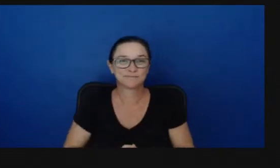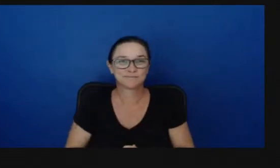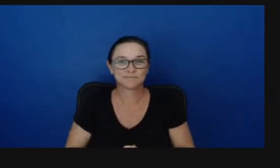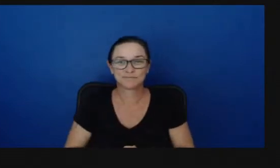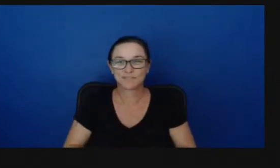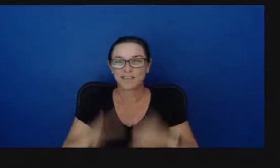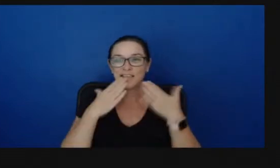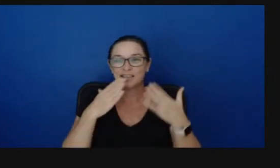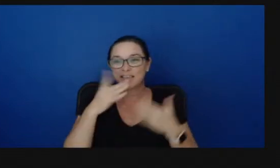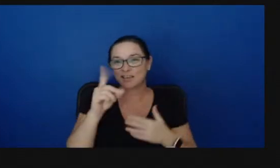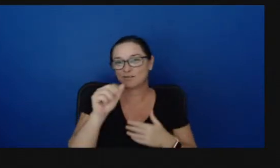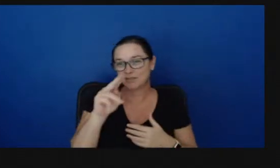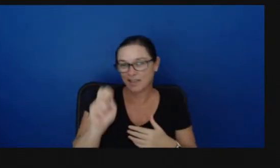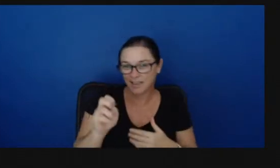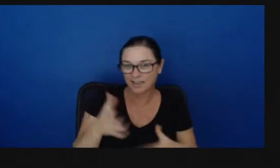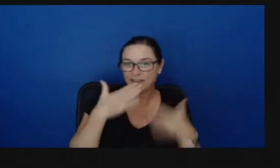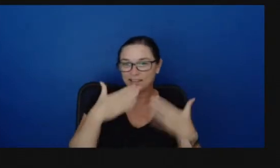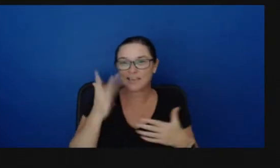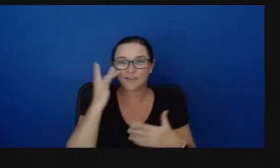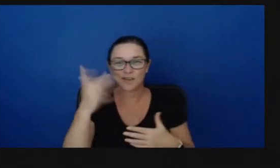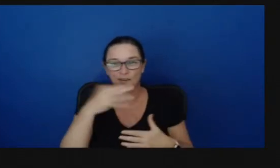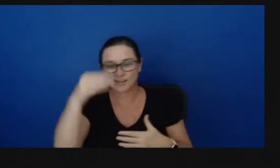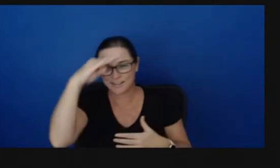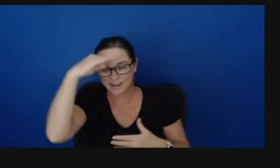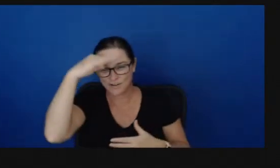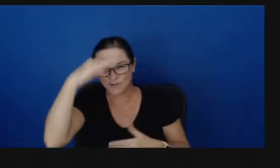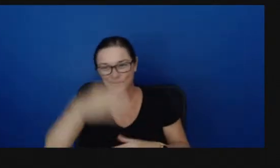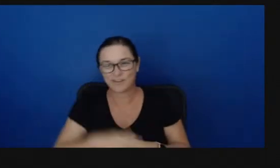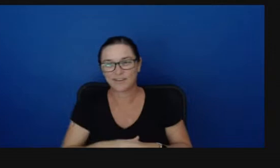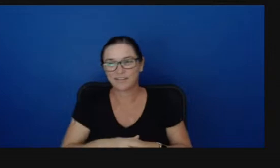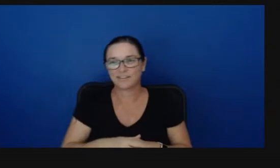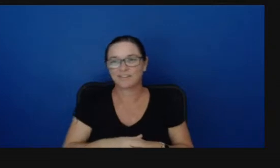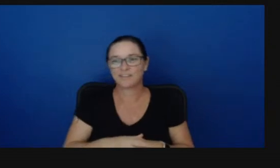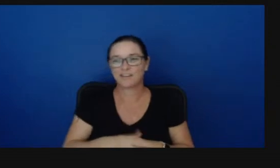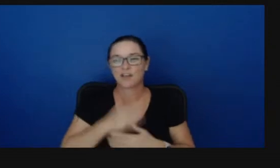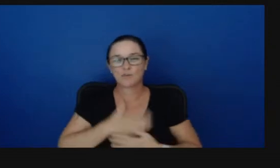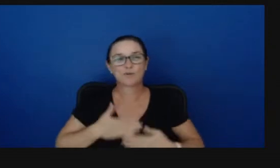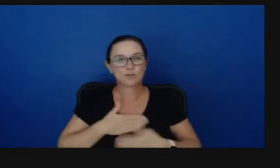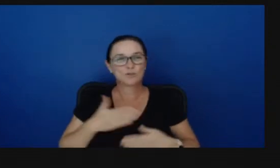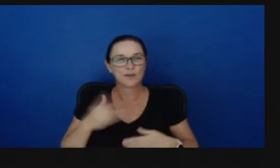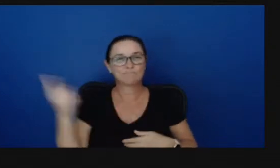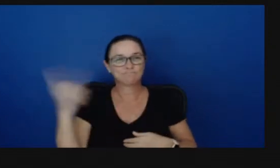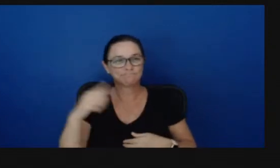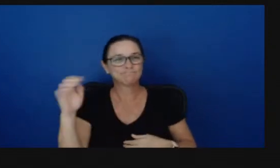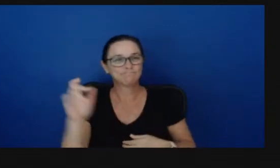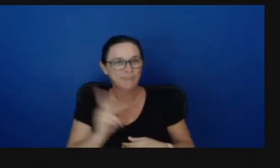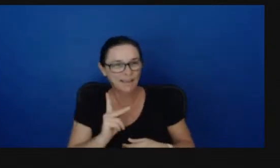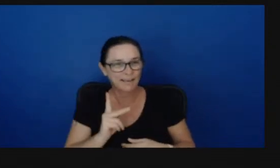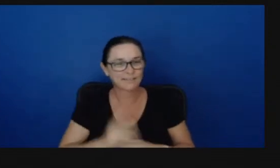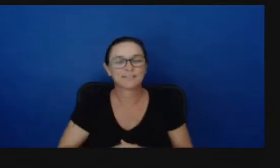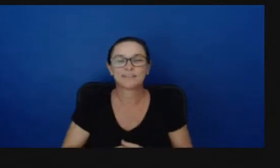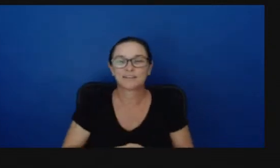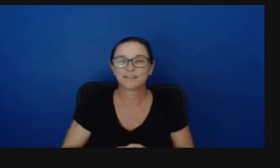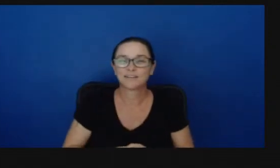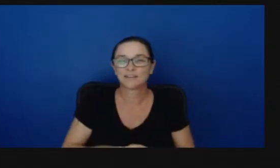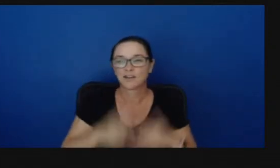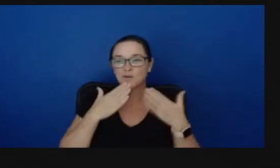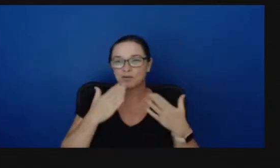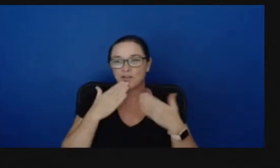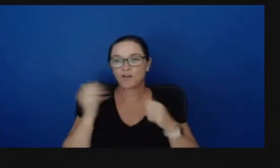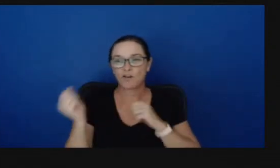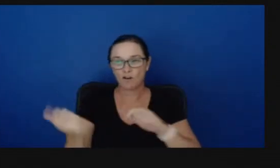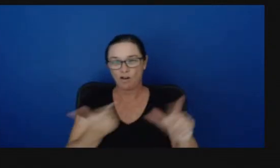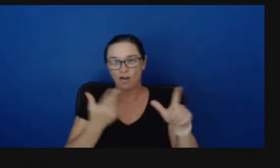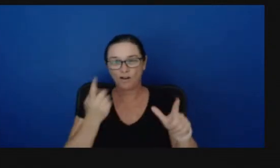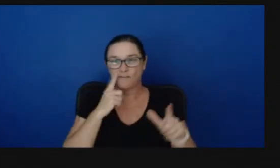Mahalo, Dane. Mahalo, Carrie and Dano. As always, appreciate having you back. Mahalo, all you guys, for